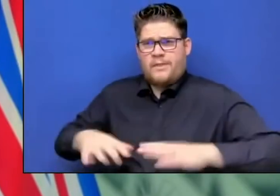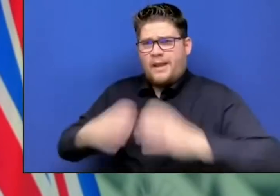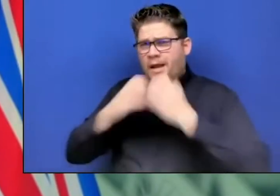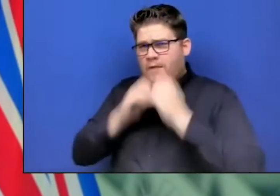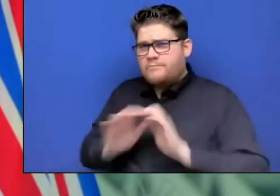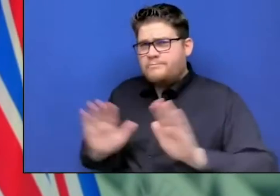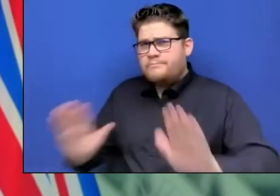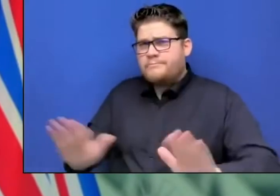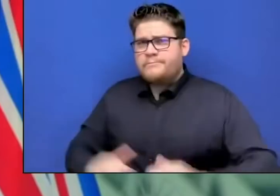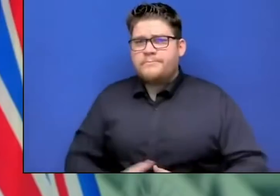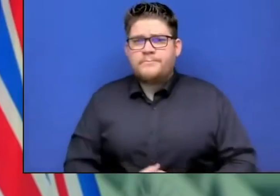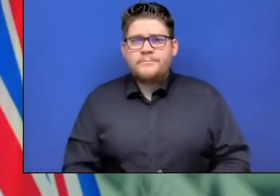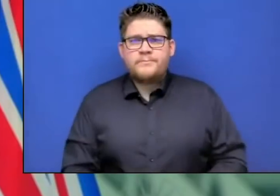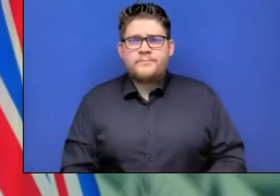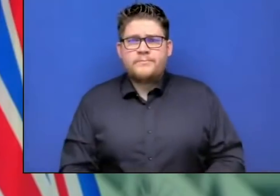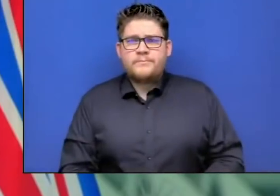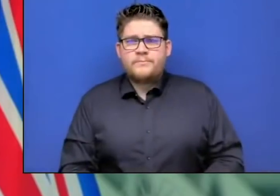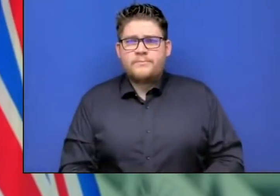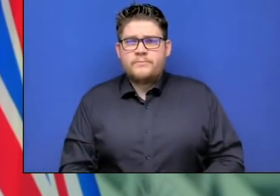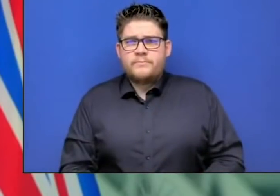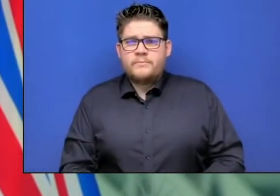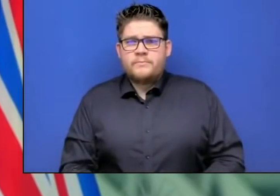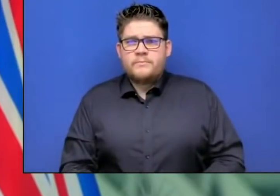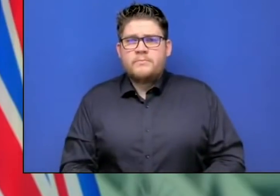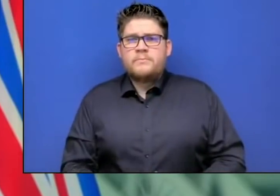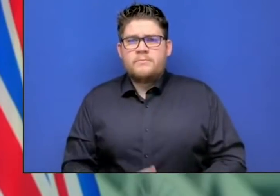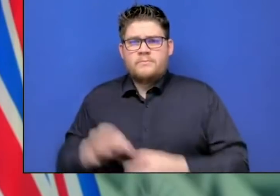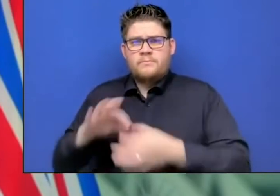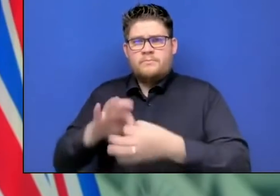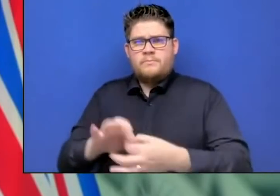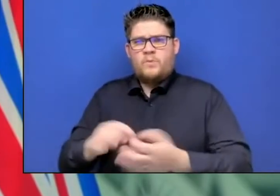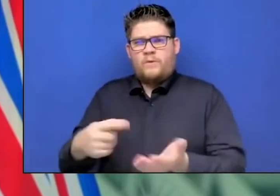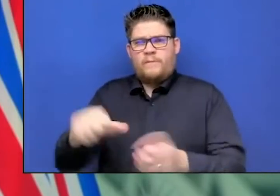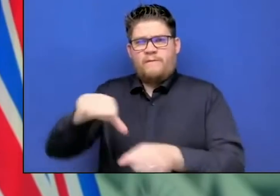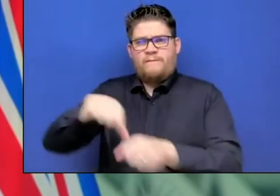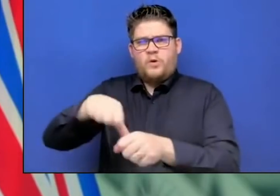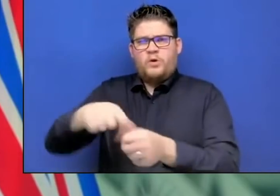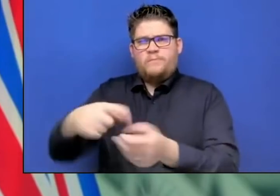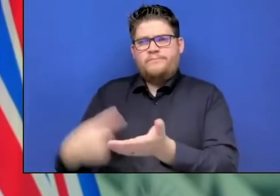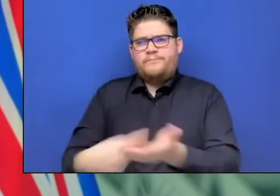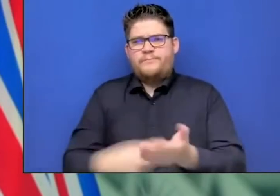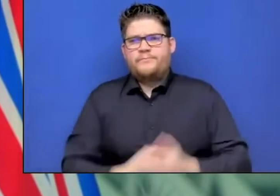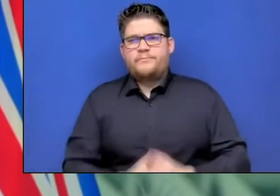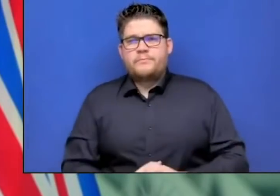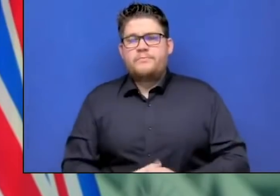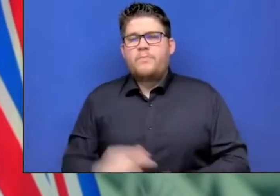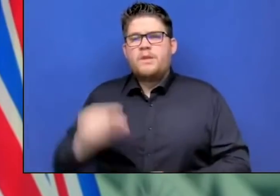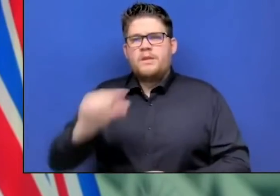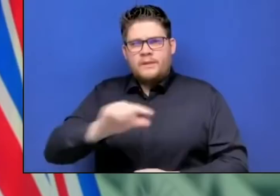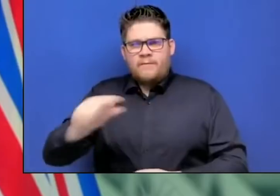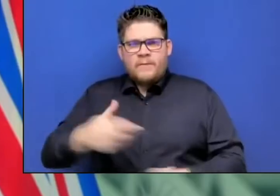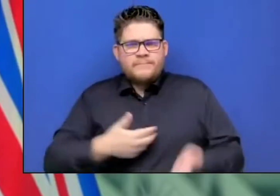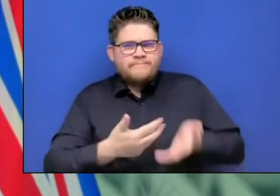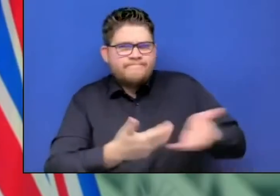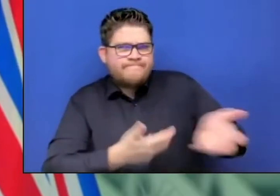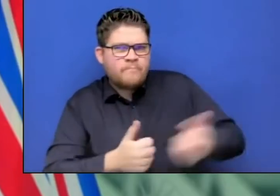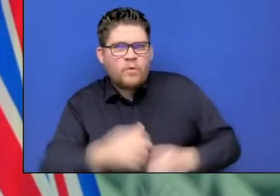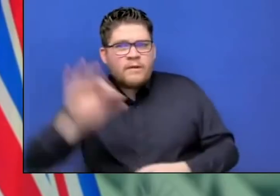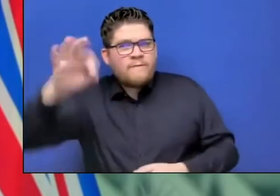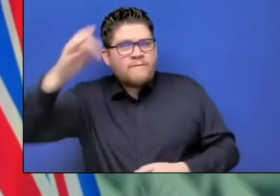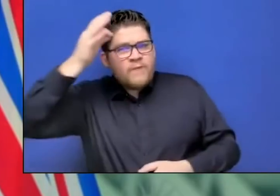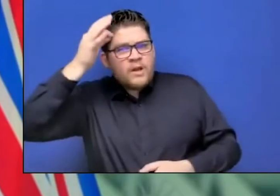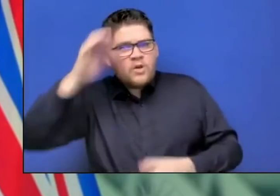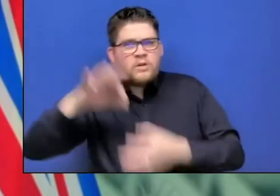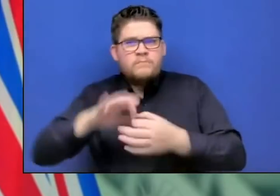British Columbia. Government staff have been working hard with their federal counterparts at Transport Canada and Natural Resources